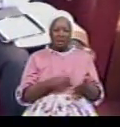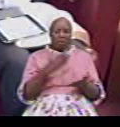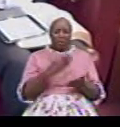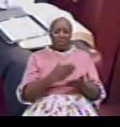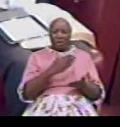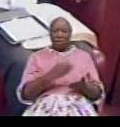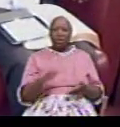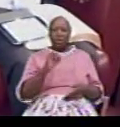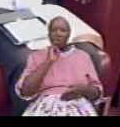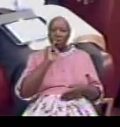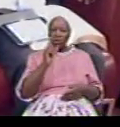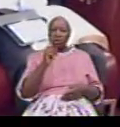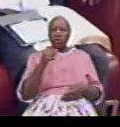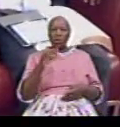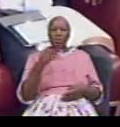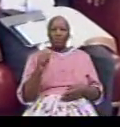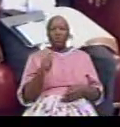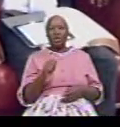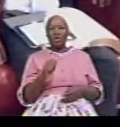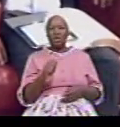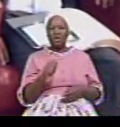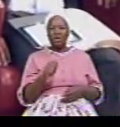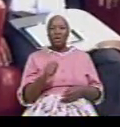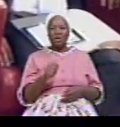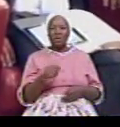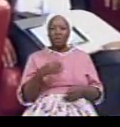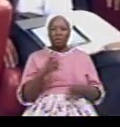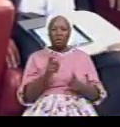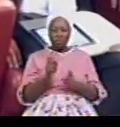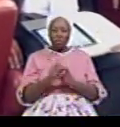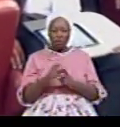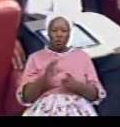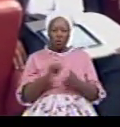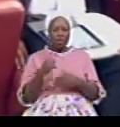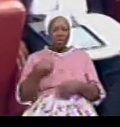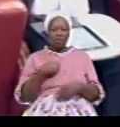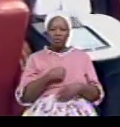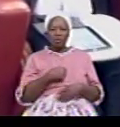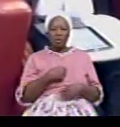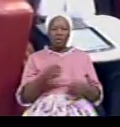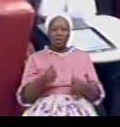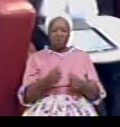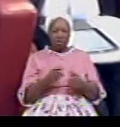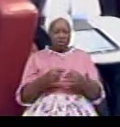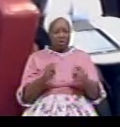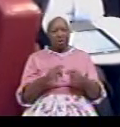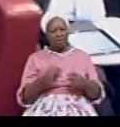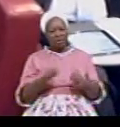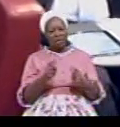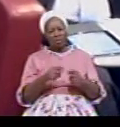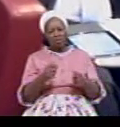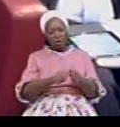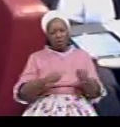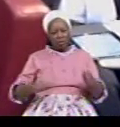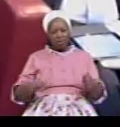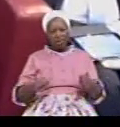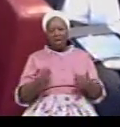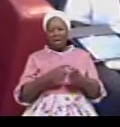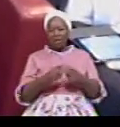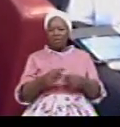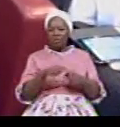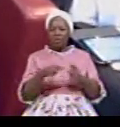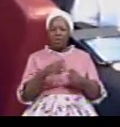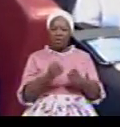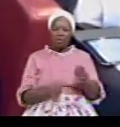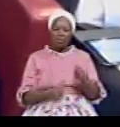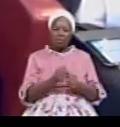the words we're shrinking from. And when the most powerful